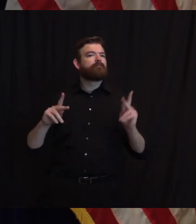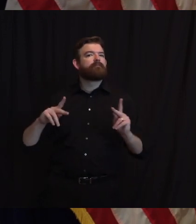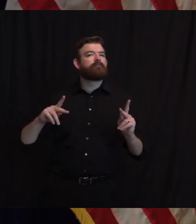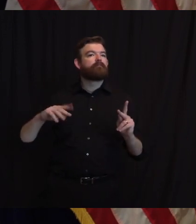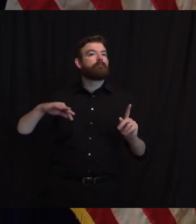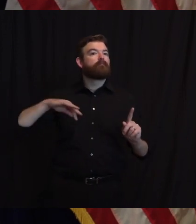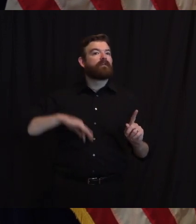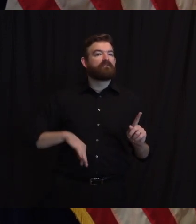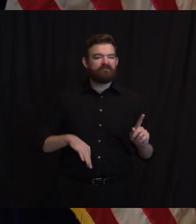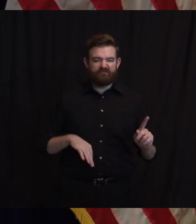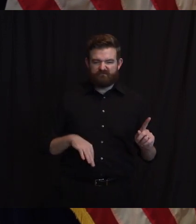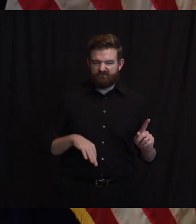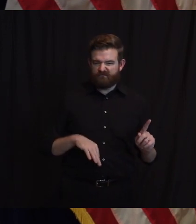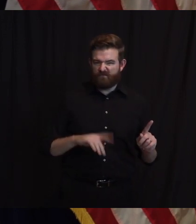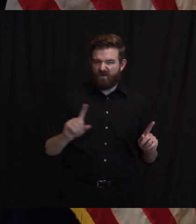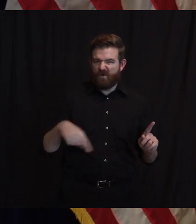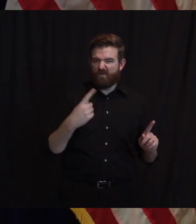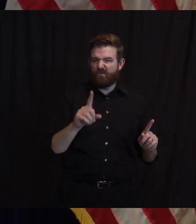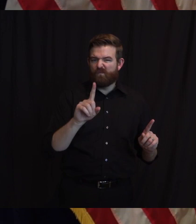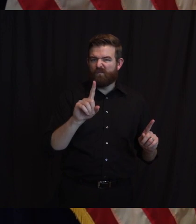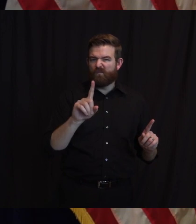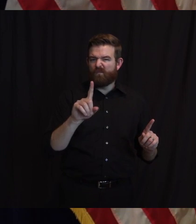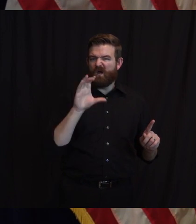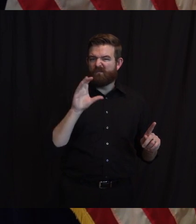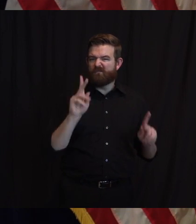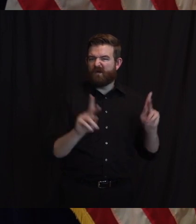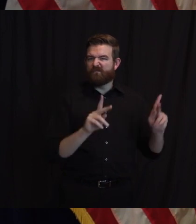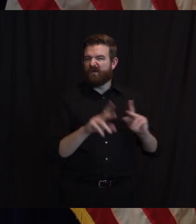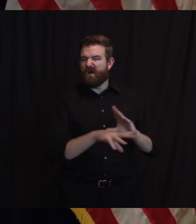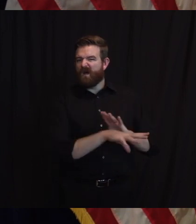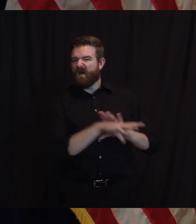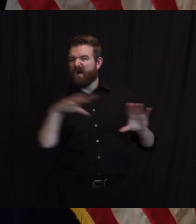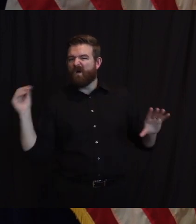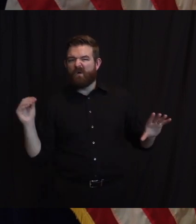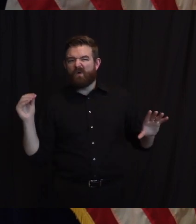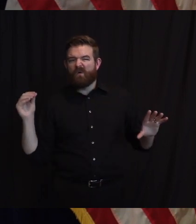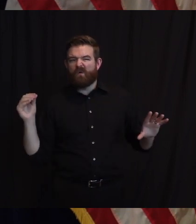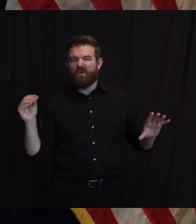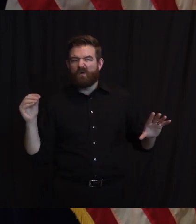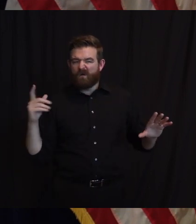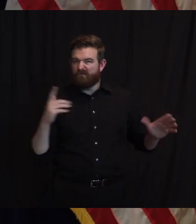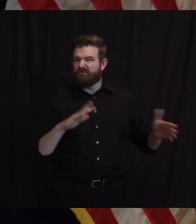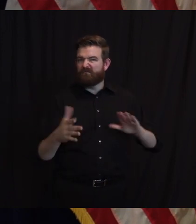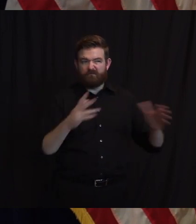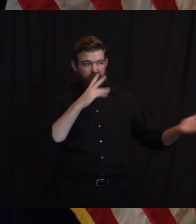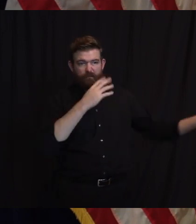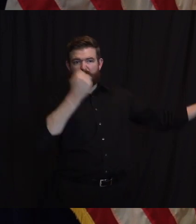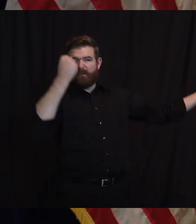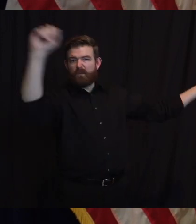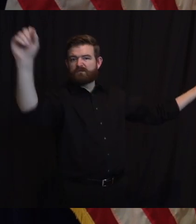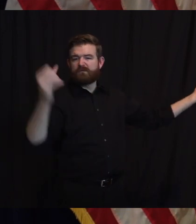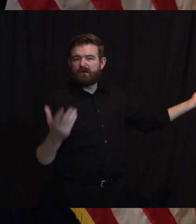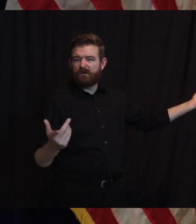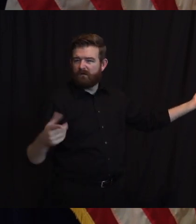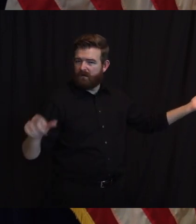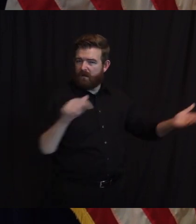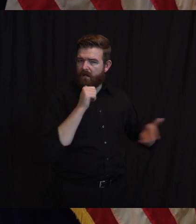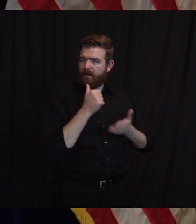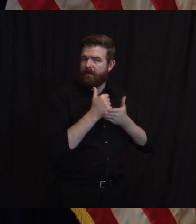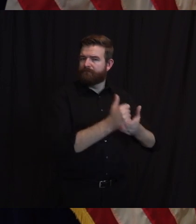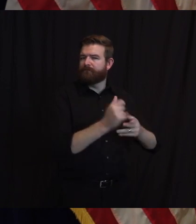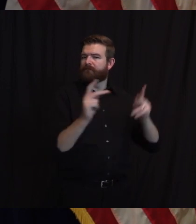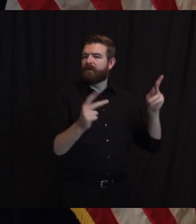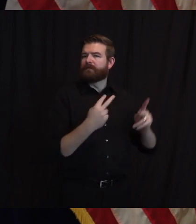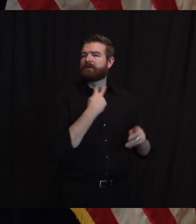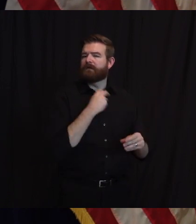today's protests at the Trenton War Memorial claiming your failure to follow through? Have you mentioned any of these incarcerated individuals who have